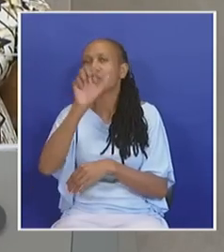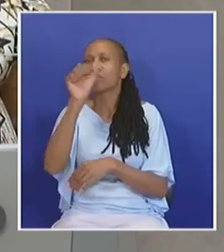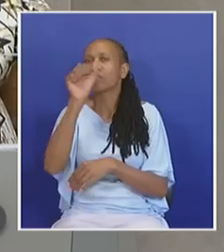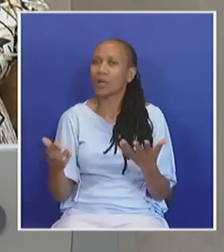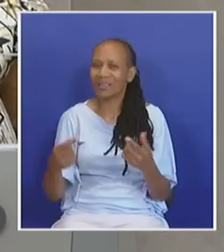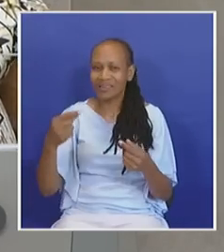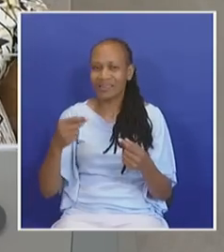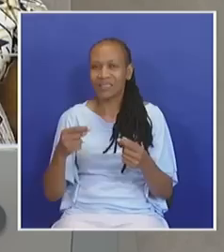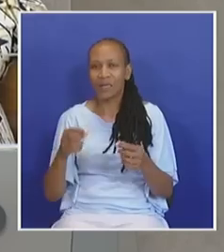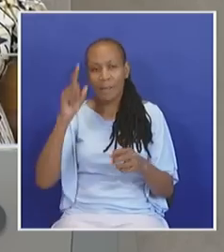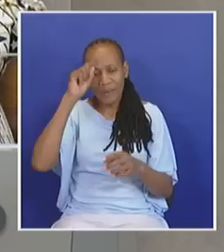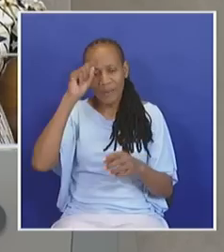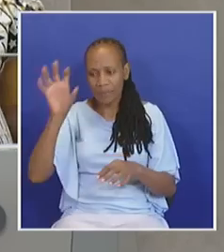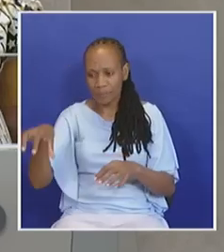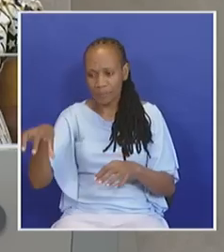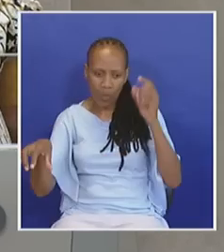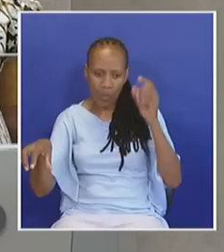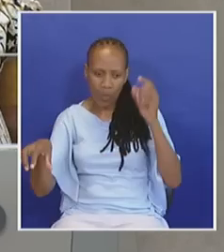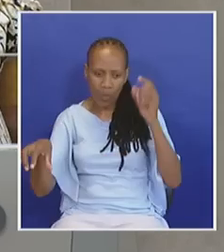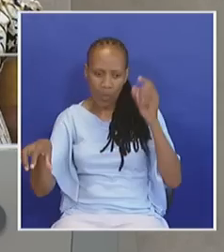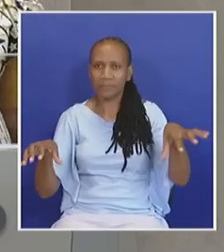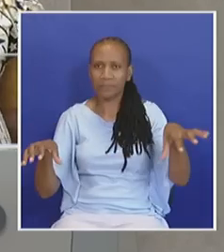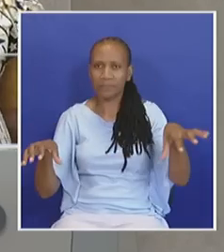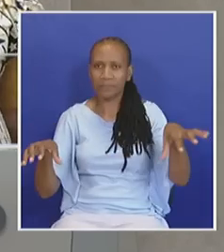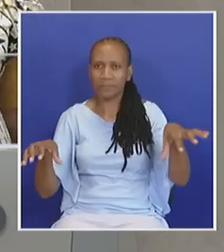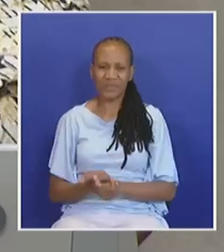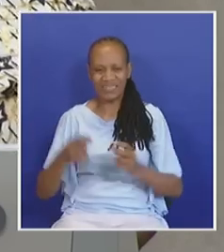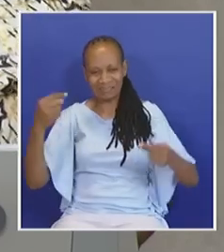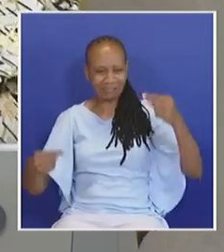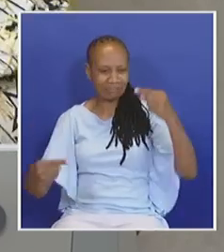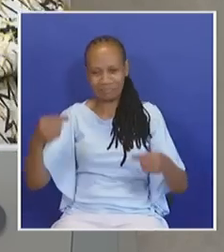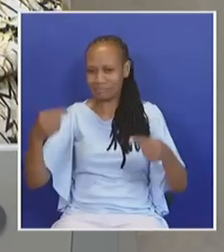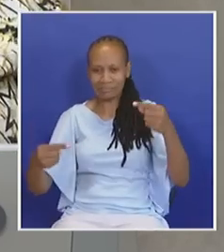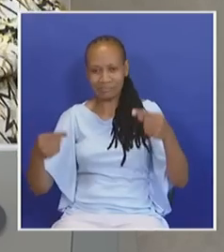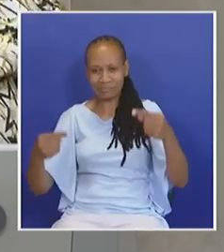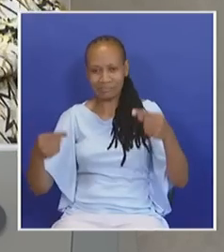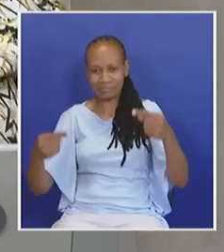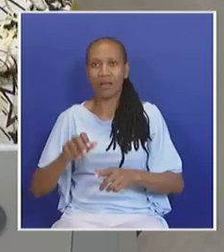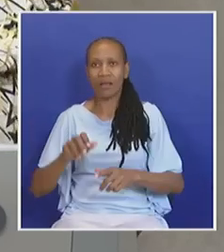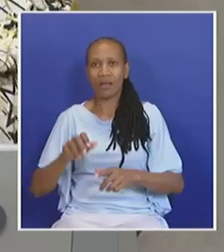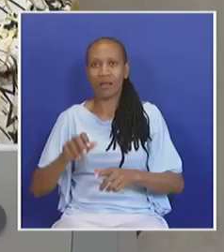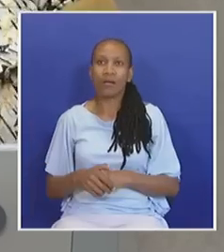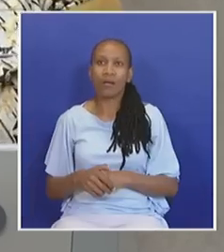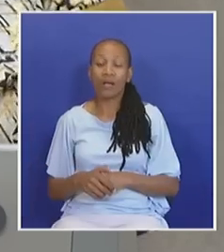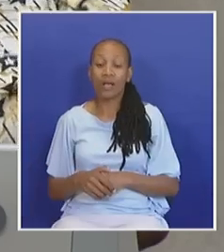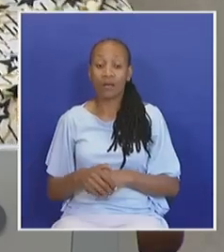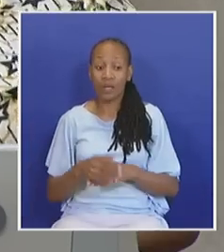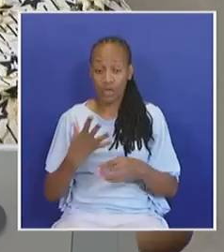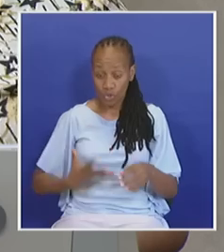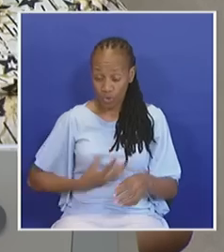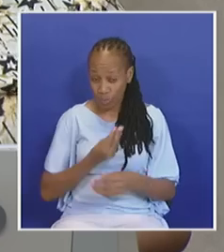other, black and white, by old people. Don't allow your future to